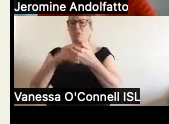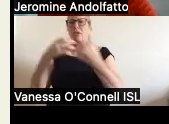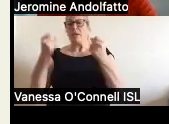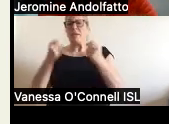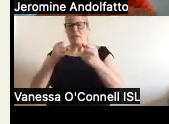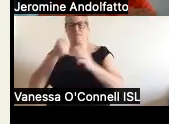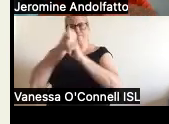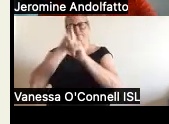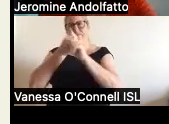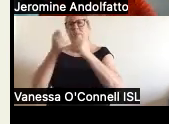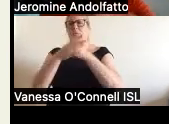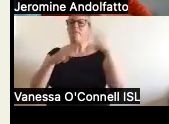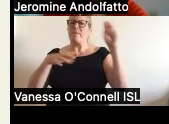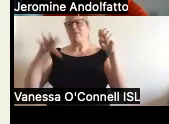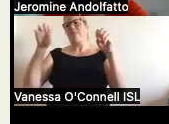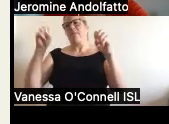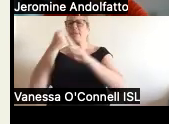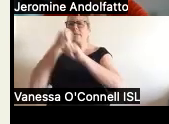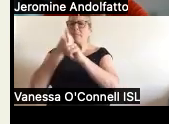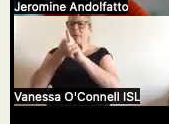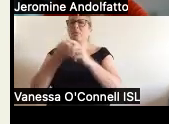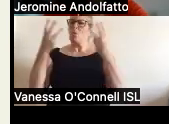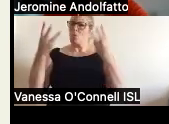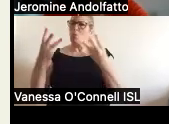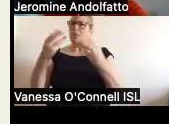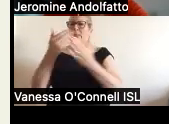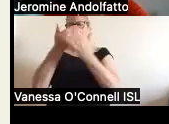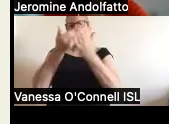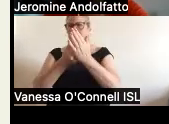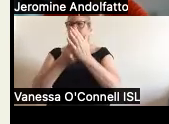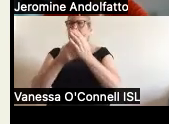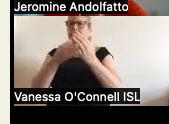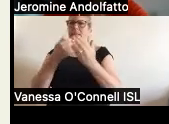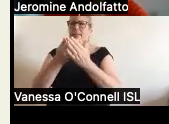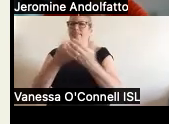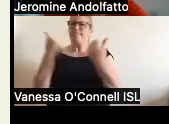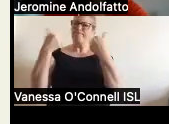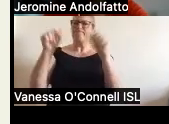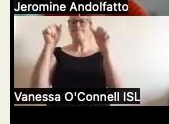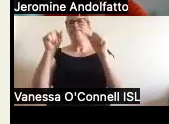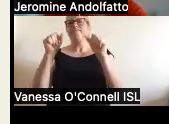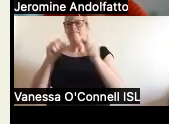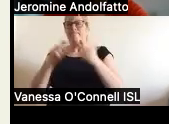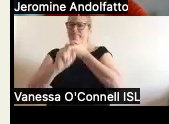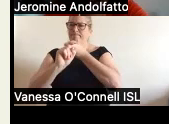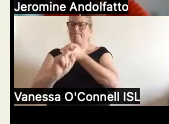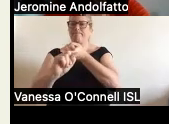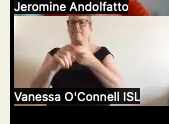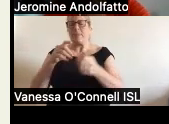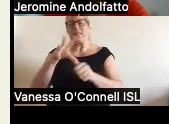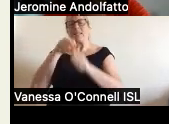campaign there, pushing for the adoption of a legally binding gender quota. And the special purpose